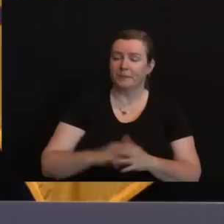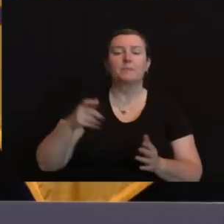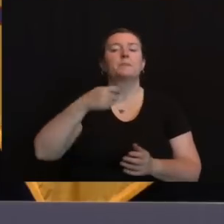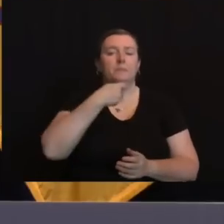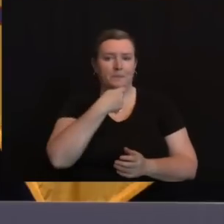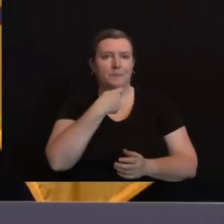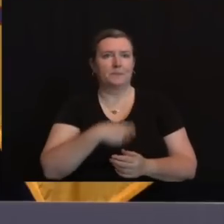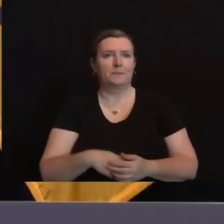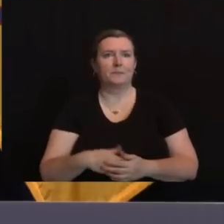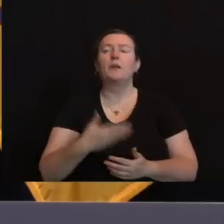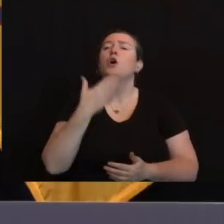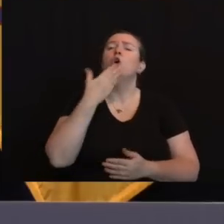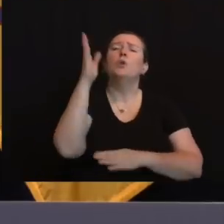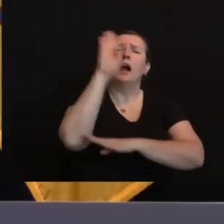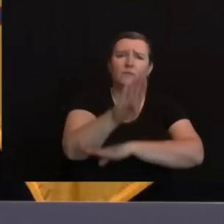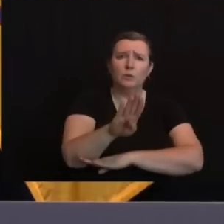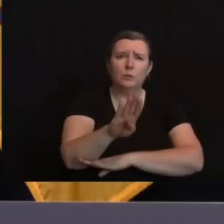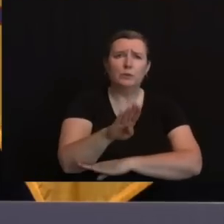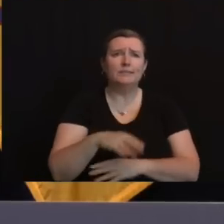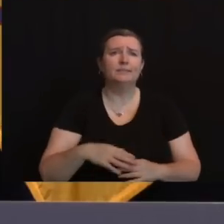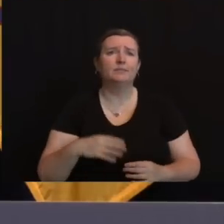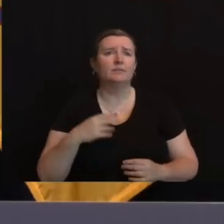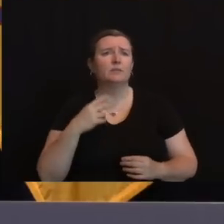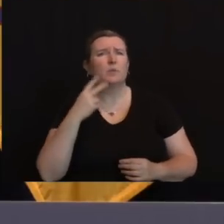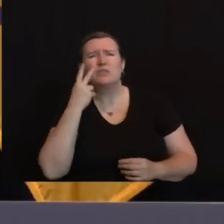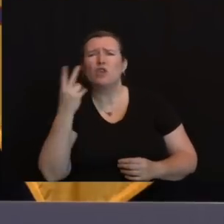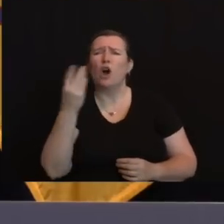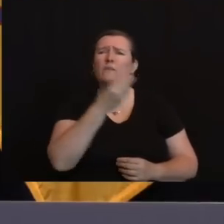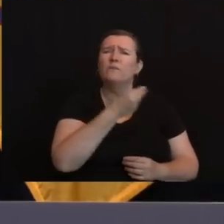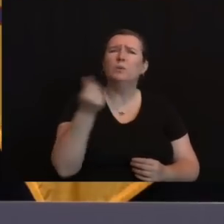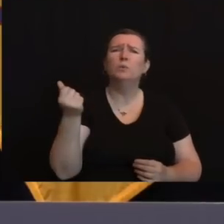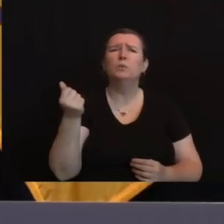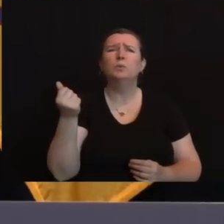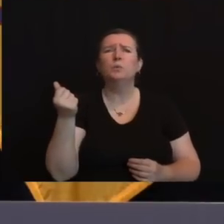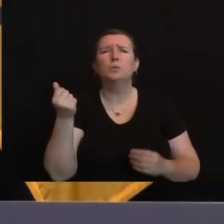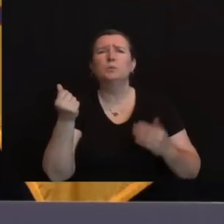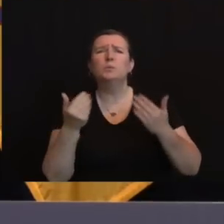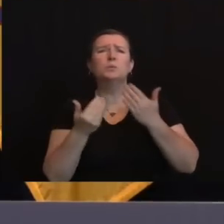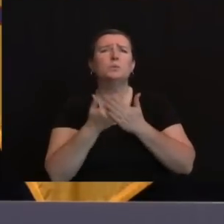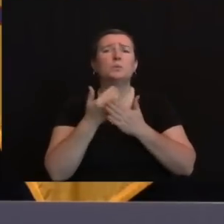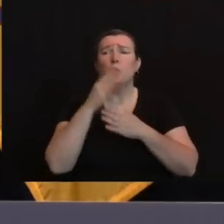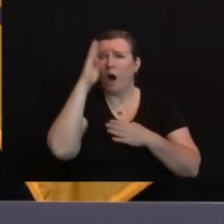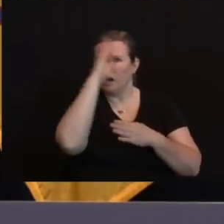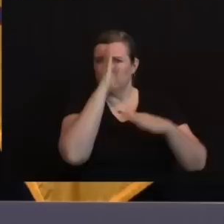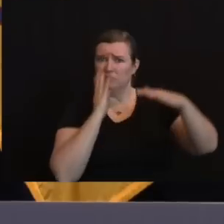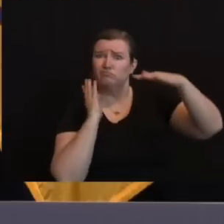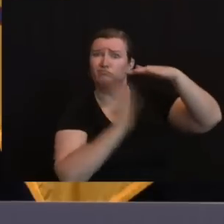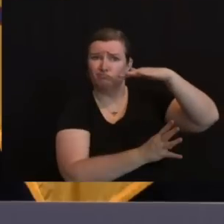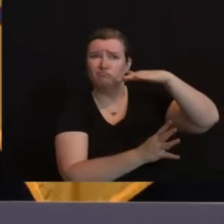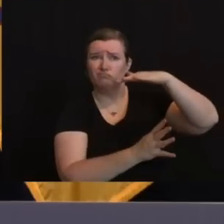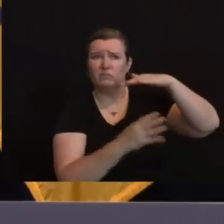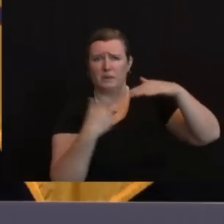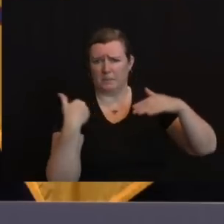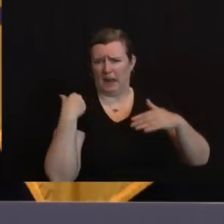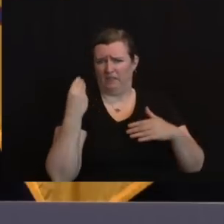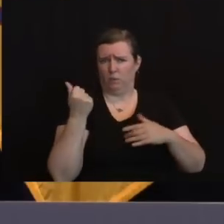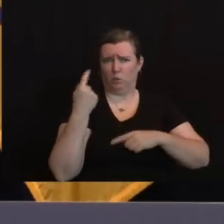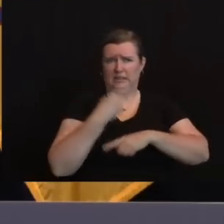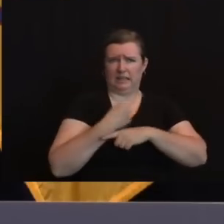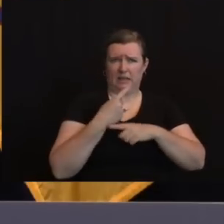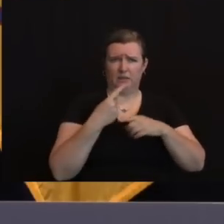Please. Good afternoon, everyone. So we saw only a few dozen new hospital admittances in the last few days and more discharges,